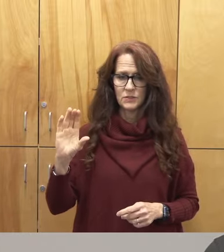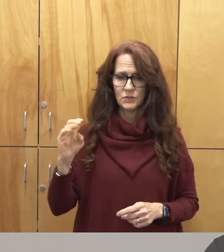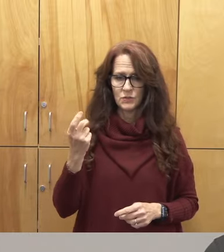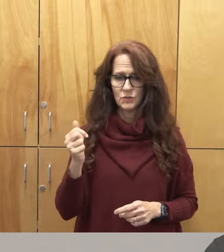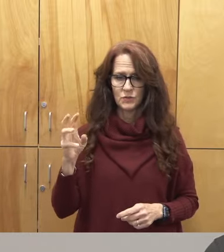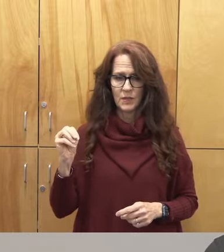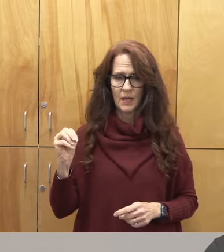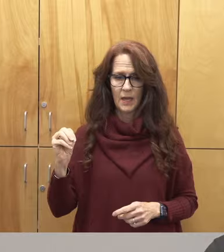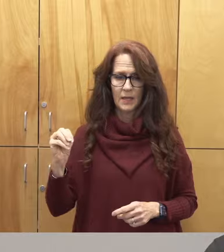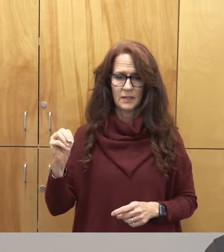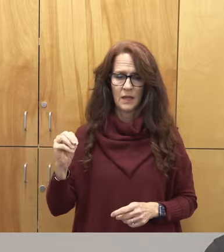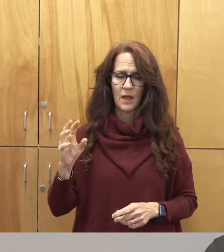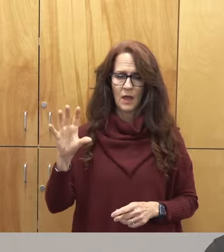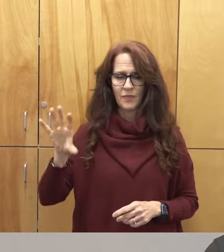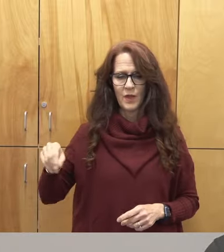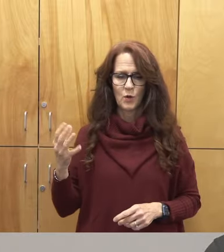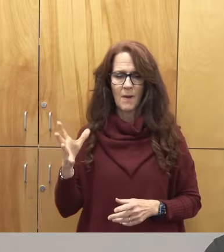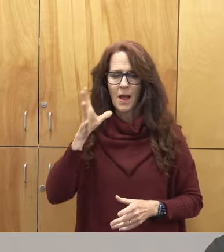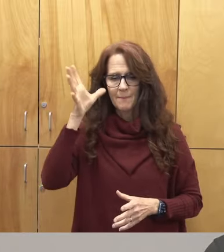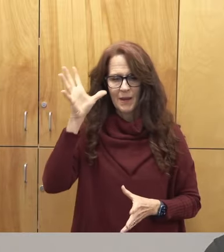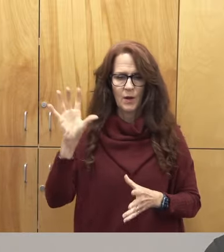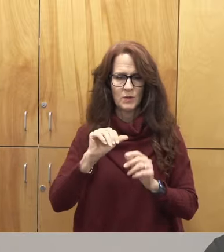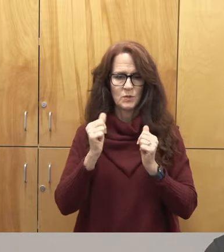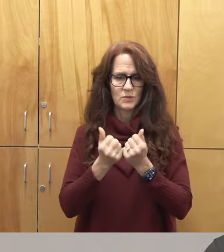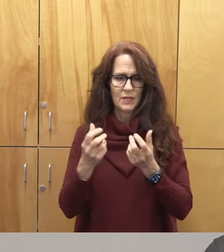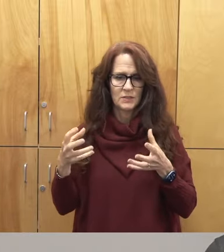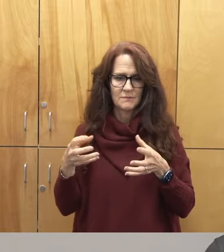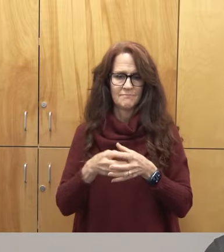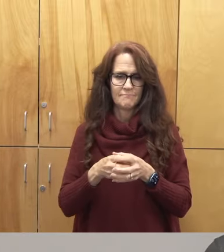the Kumai Parent Association, they've been